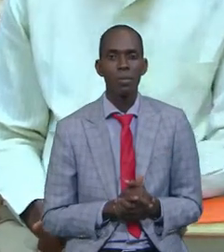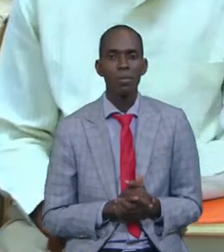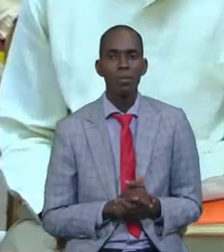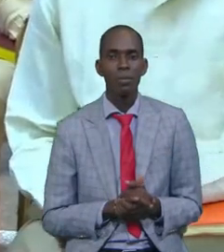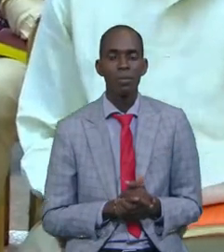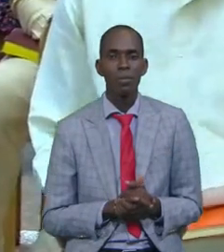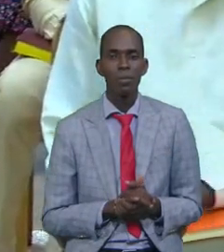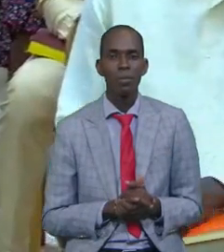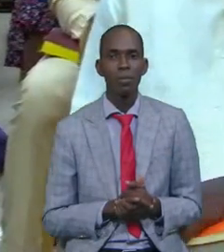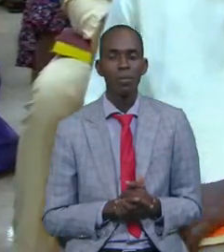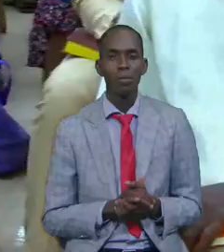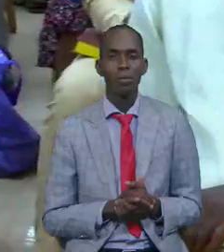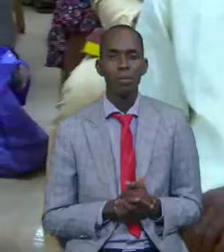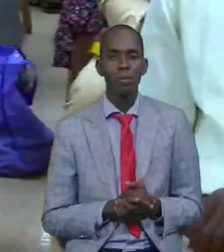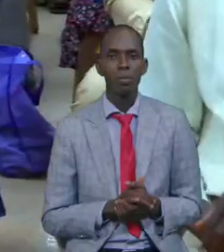Those who are standing,